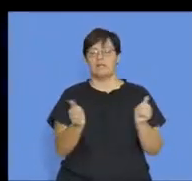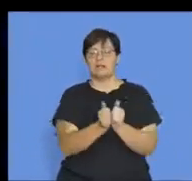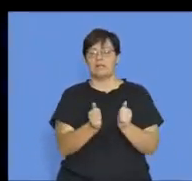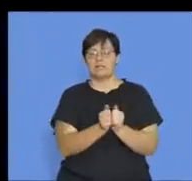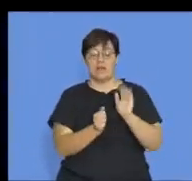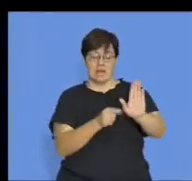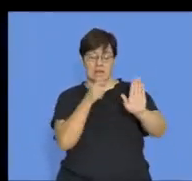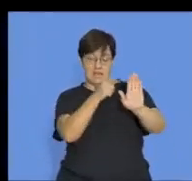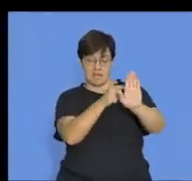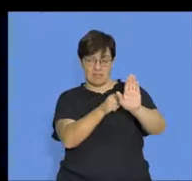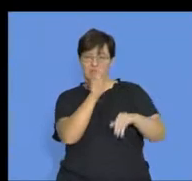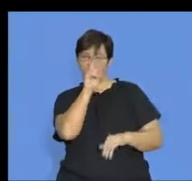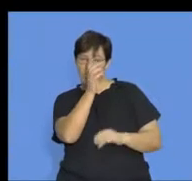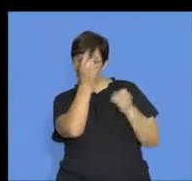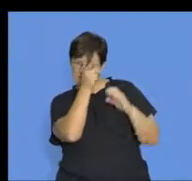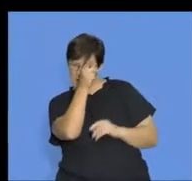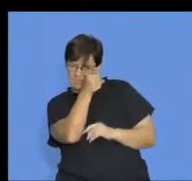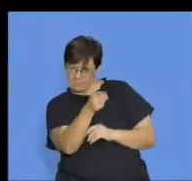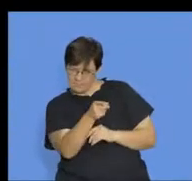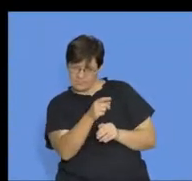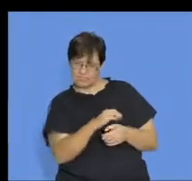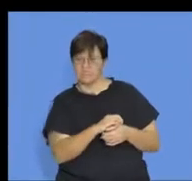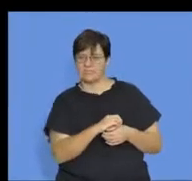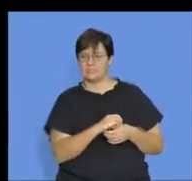break. So partner Craig, looking at